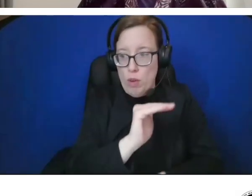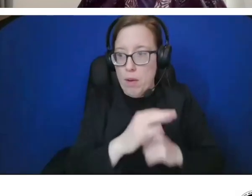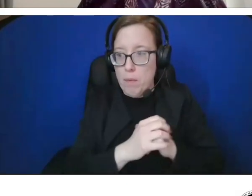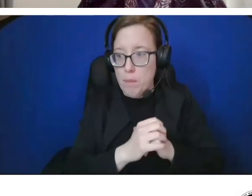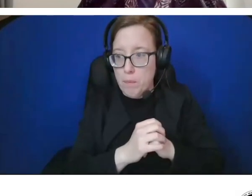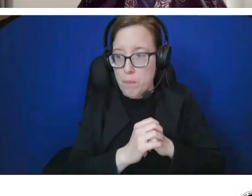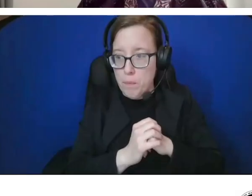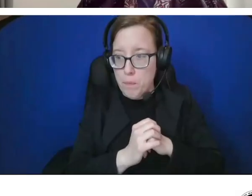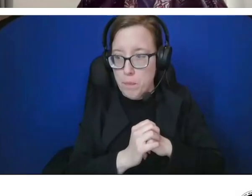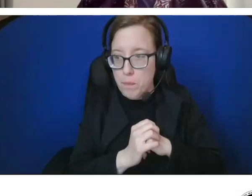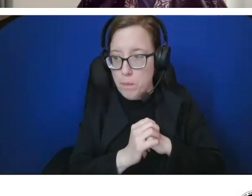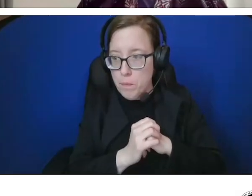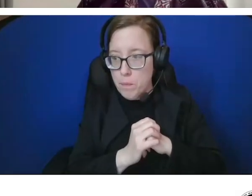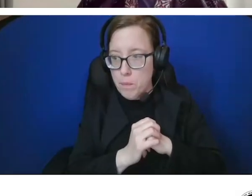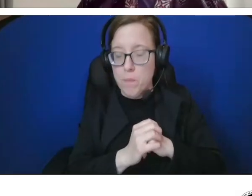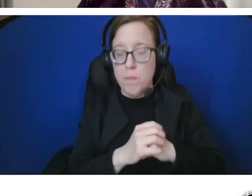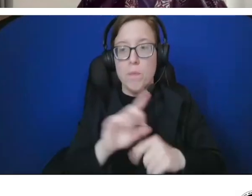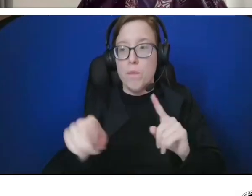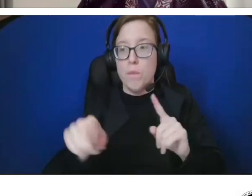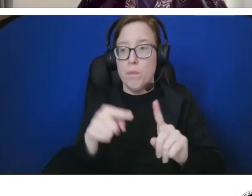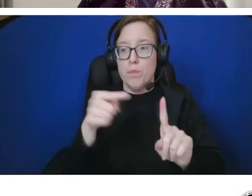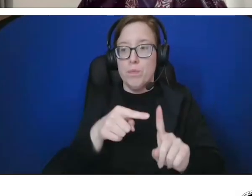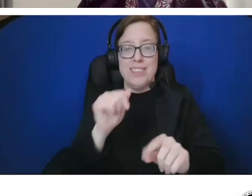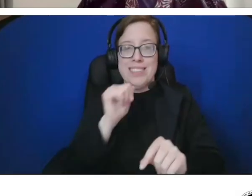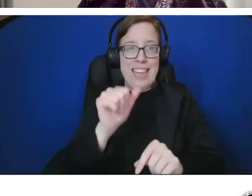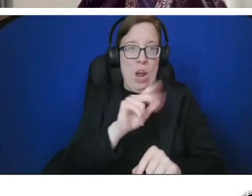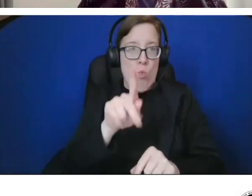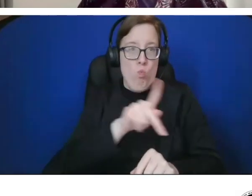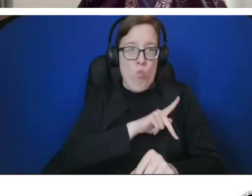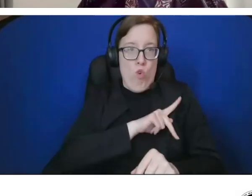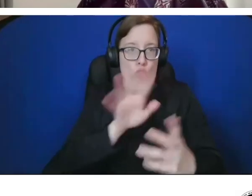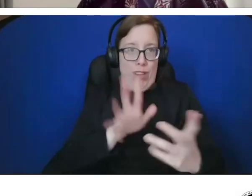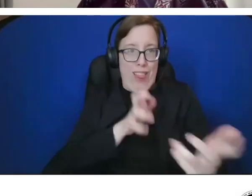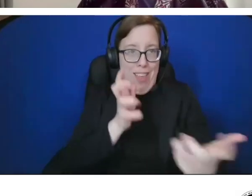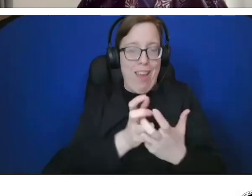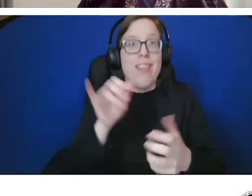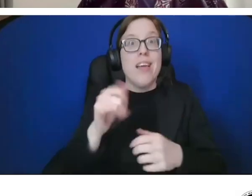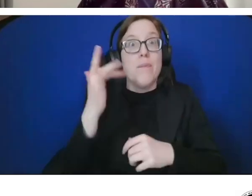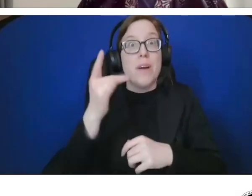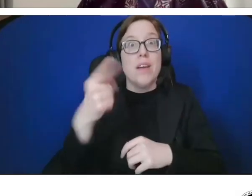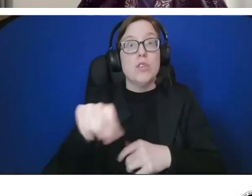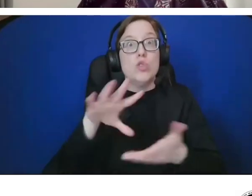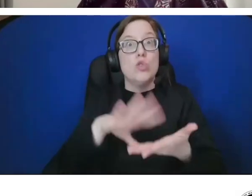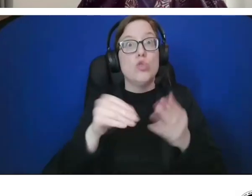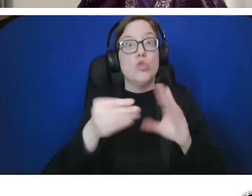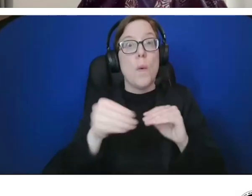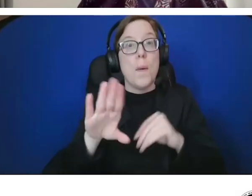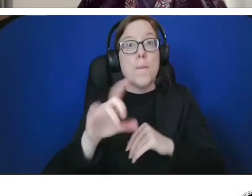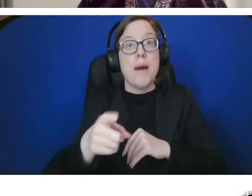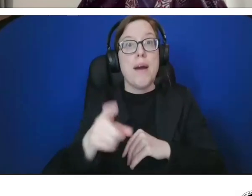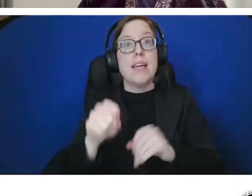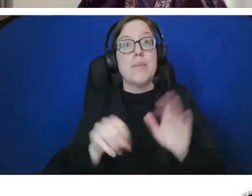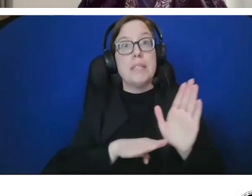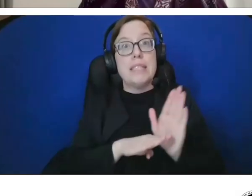child, but they are not necessarily personalized. And that is because a story